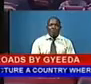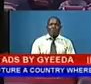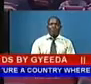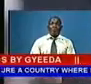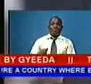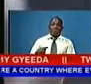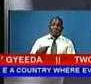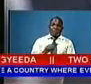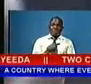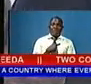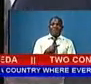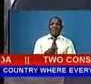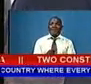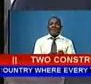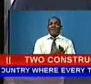The exhibit